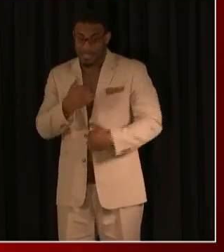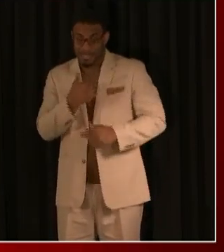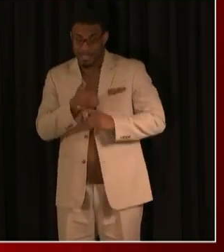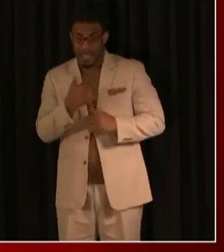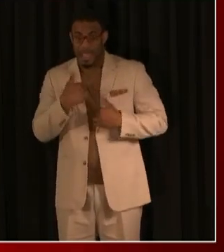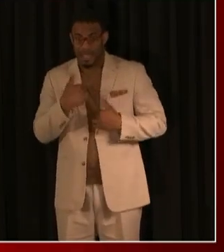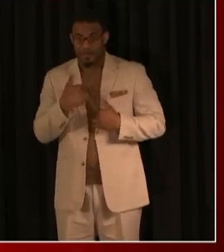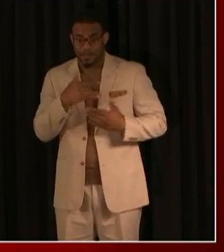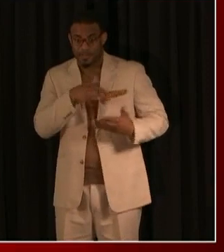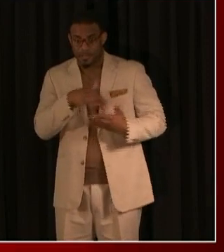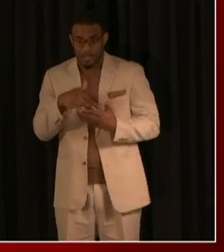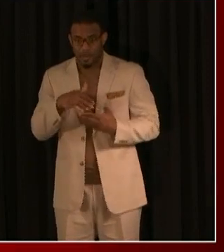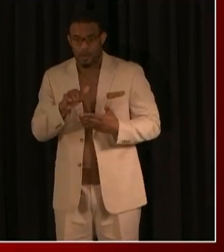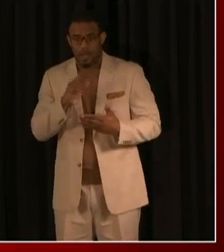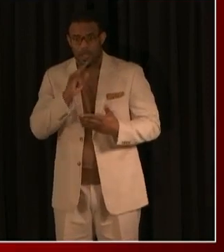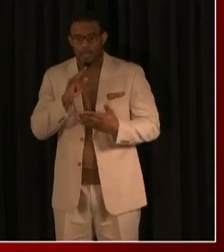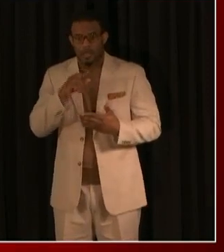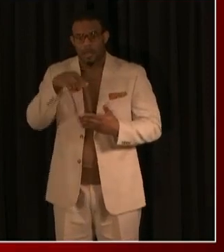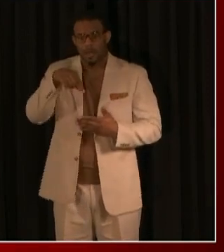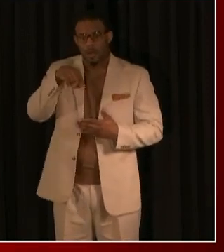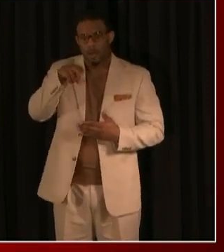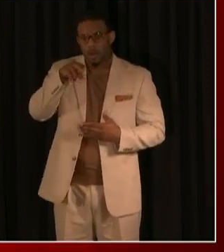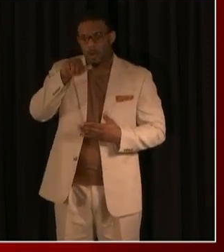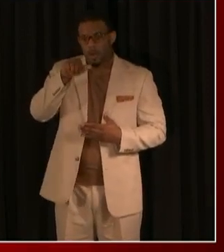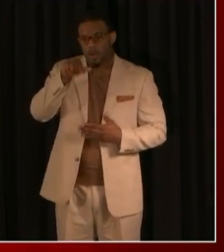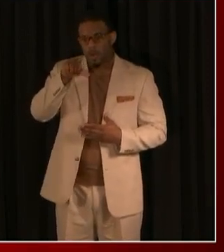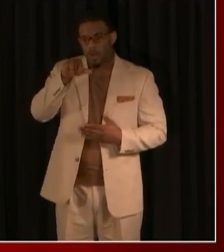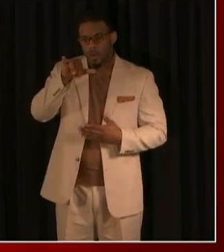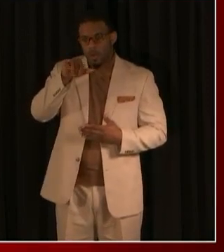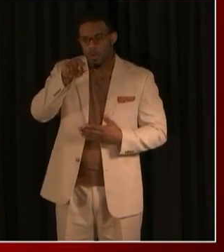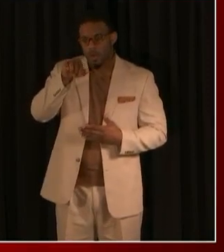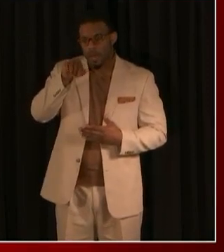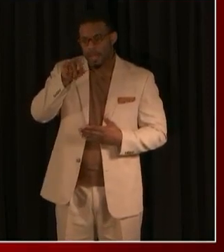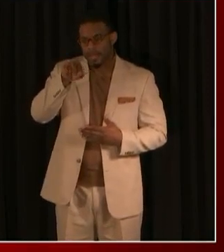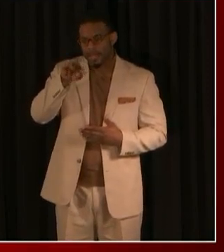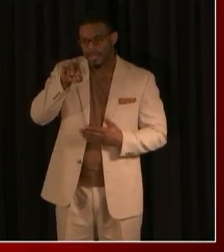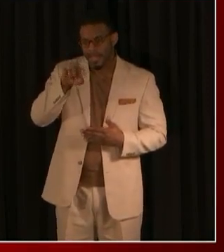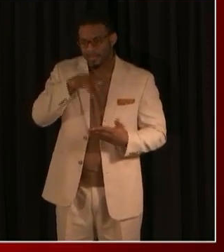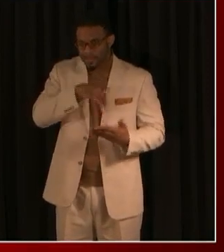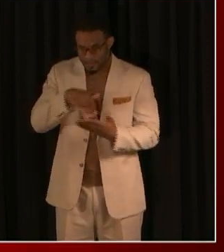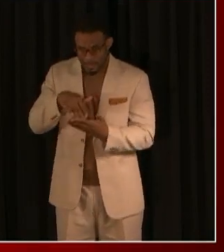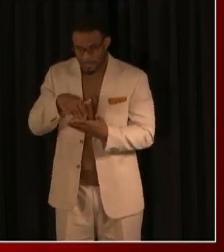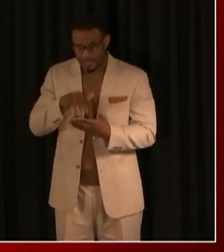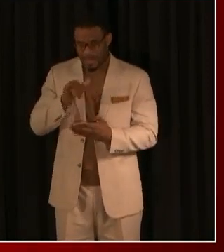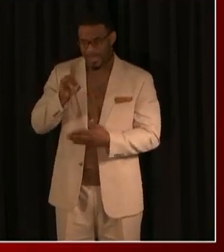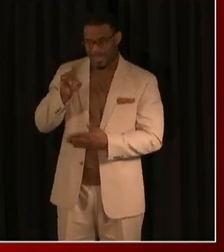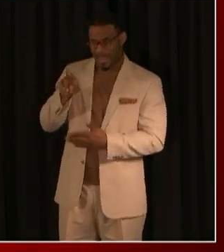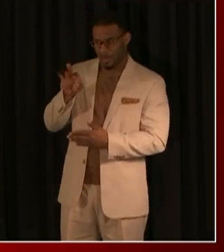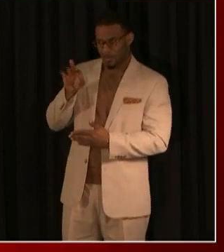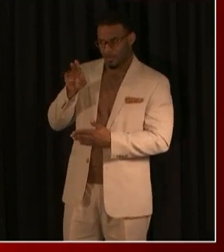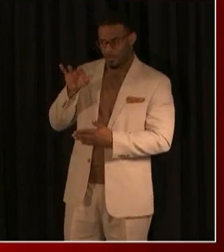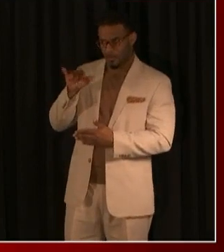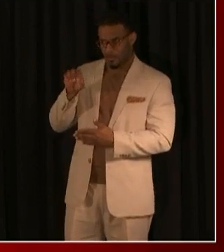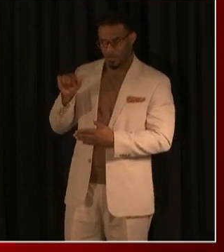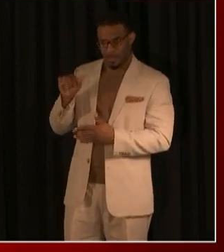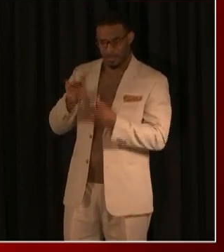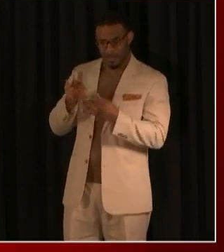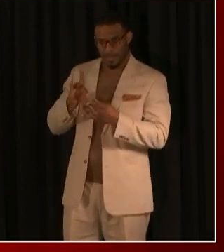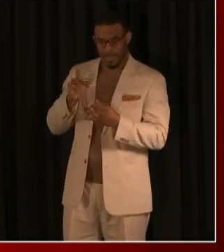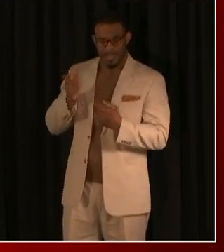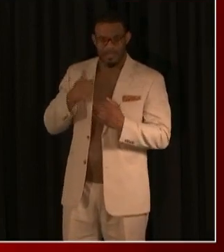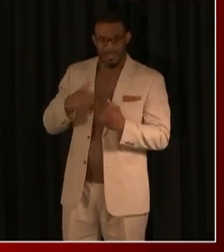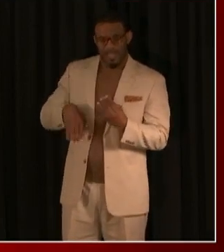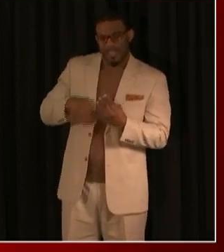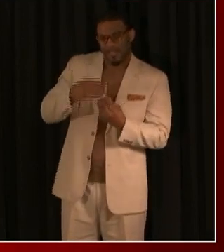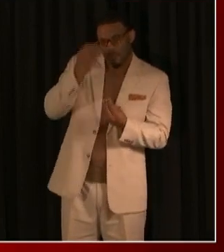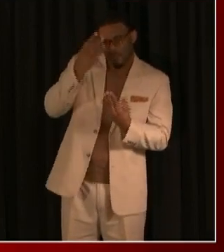hesitancy study, which is the qualitative study that Dr. Preetha mentioned earlier, is going to give us some additional information